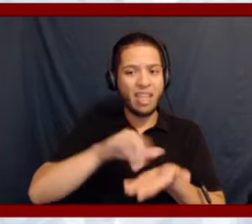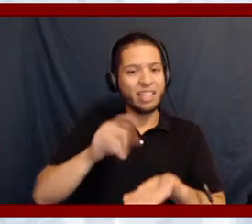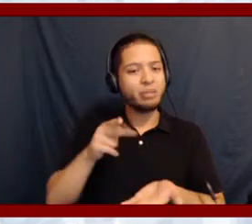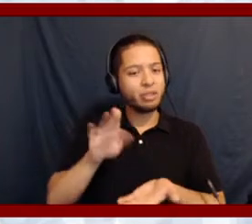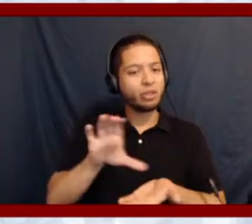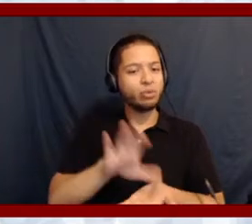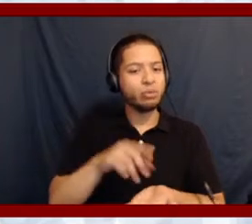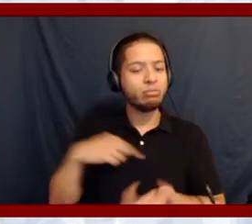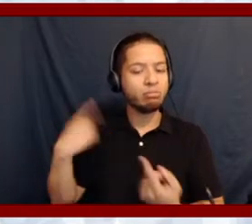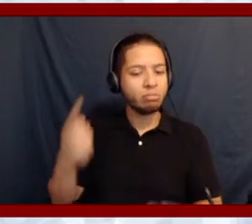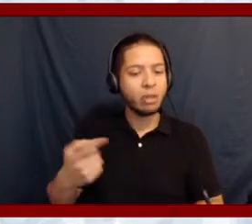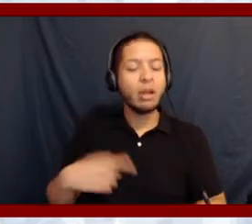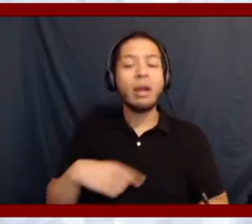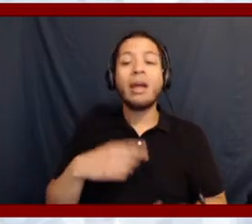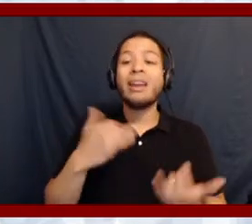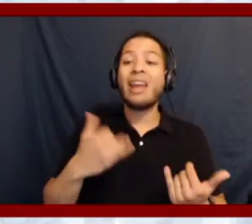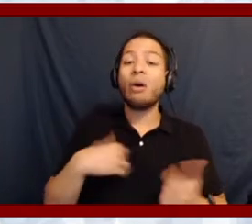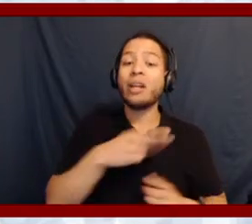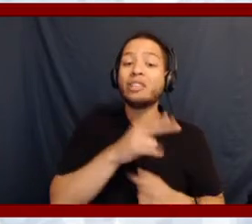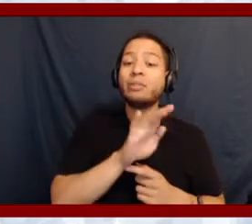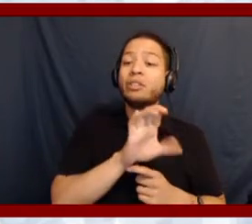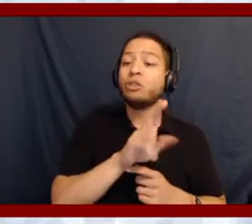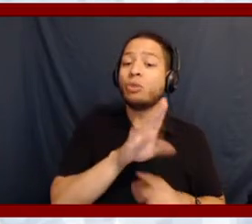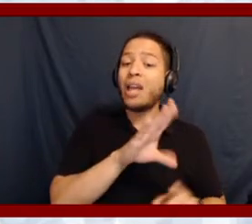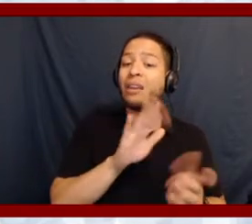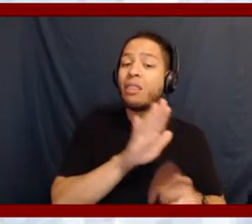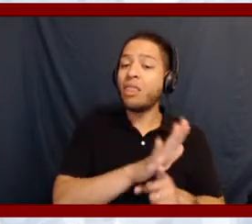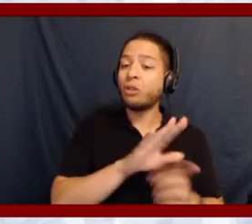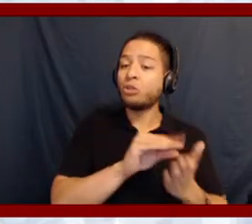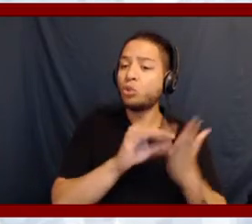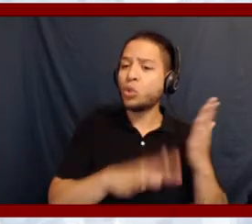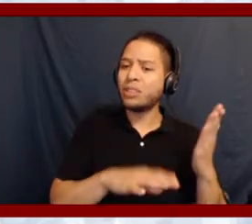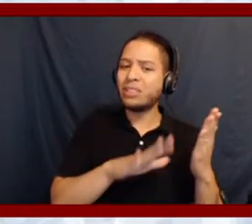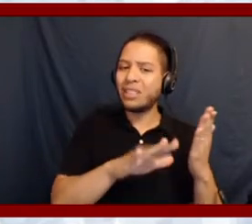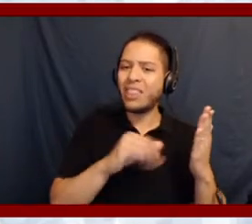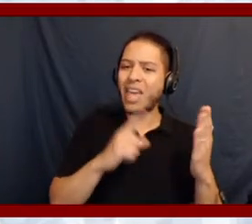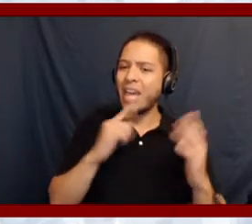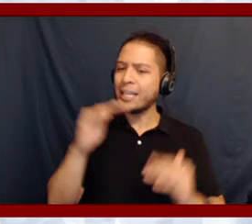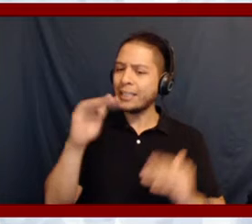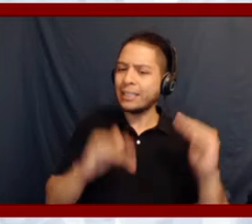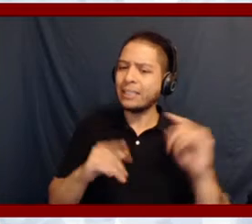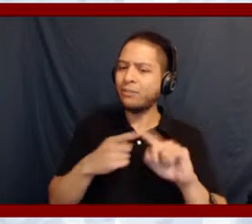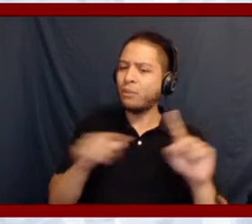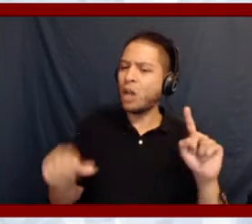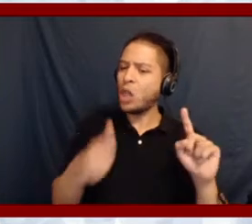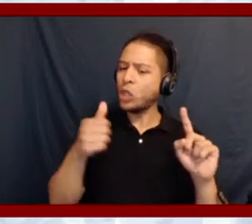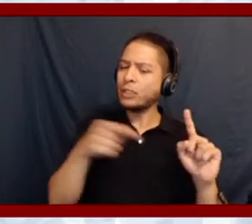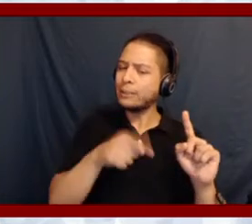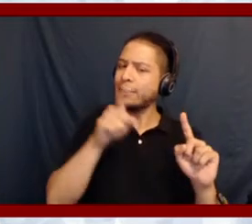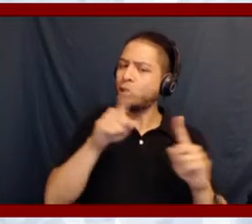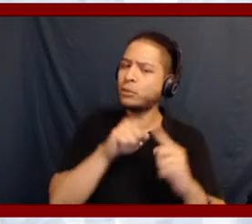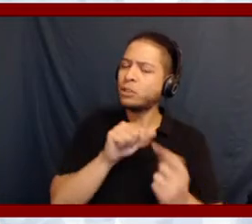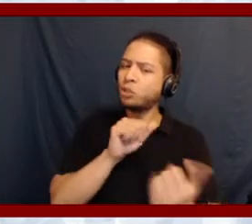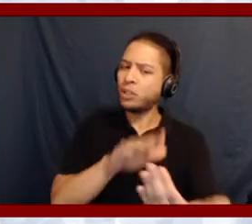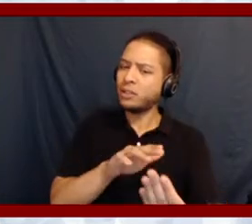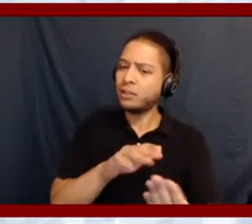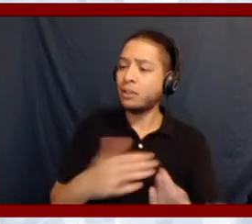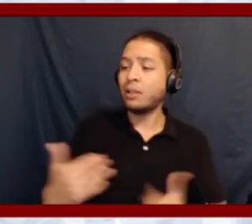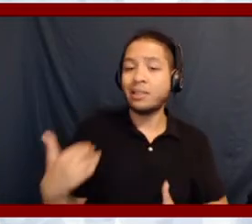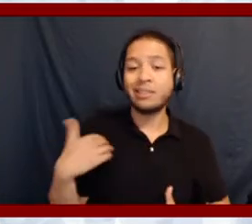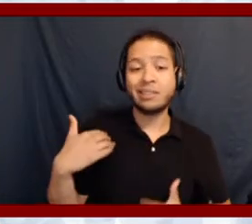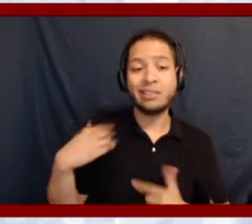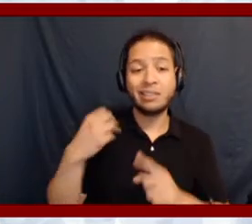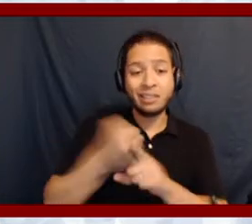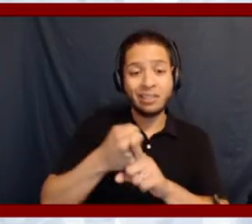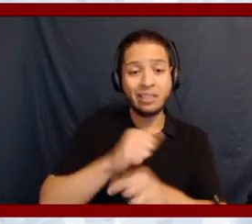and their students remain and must be addressed. And the COVID-19 pandemic highlighted continuing and